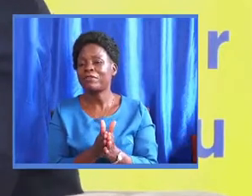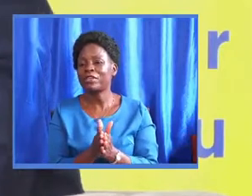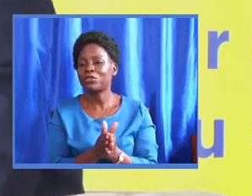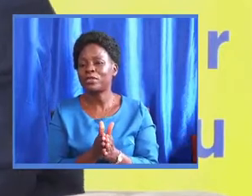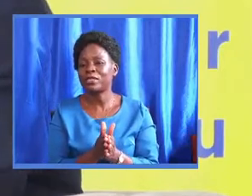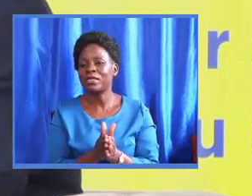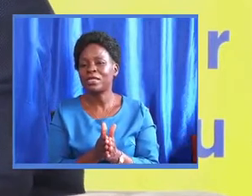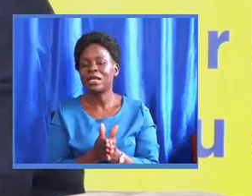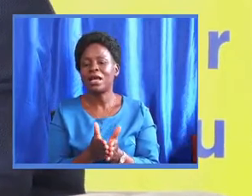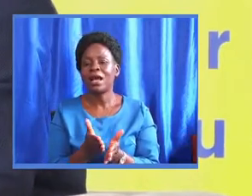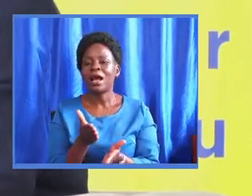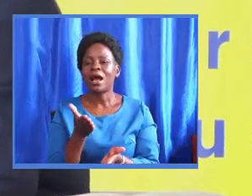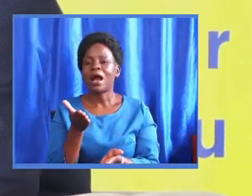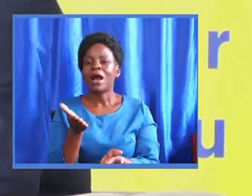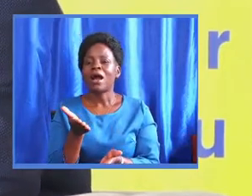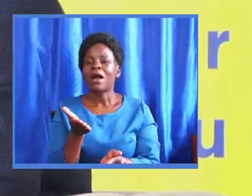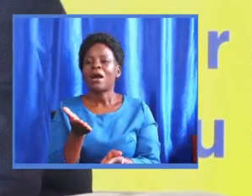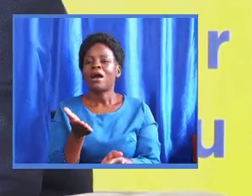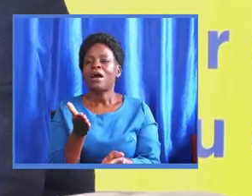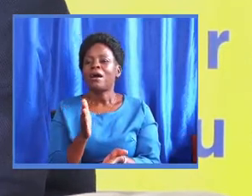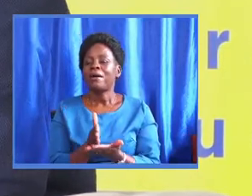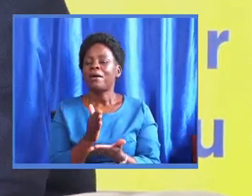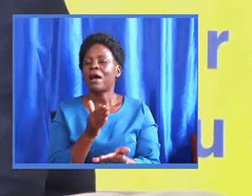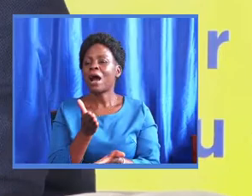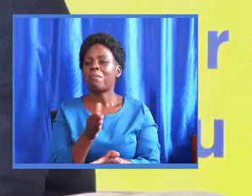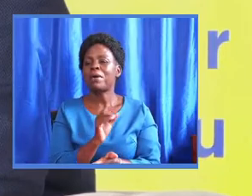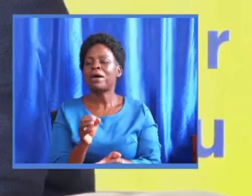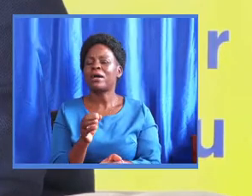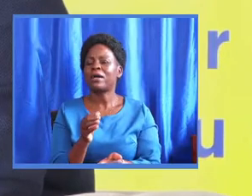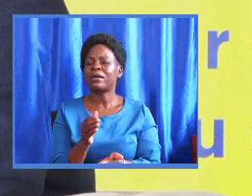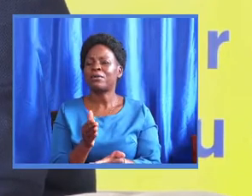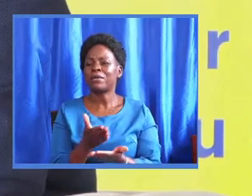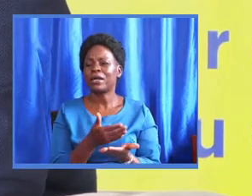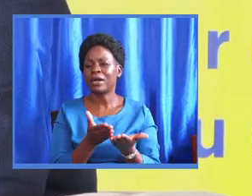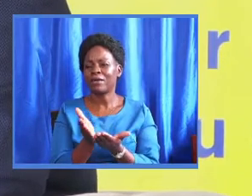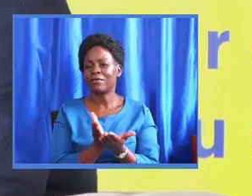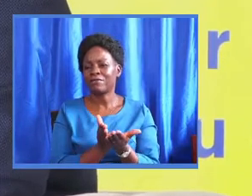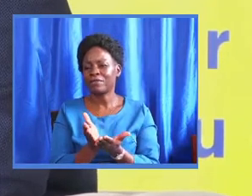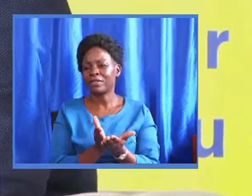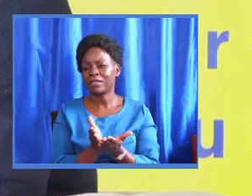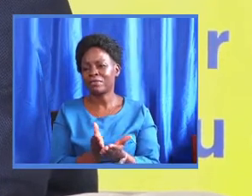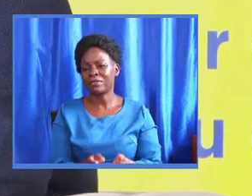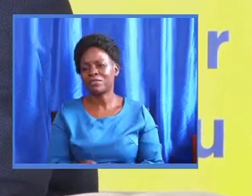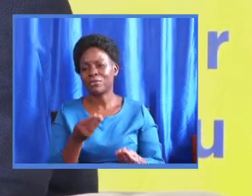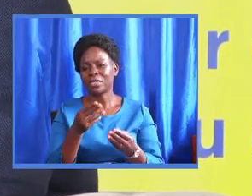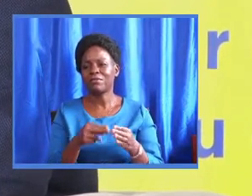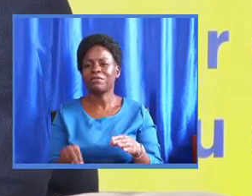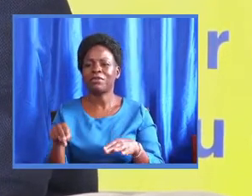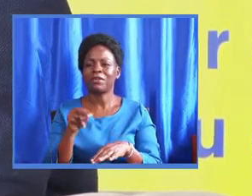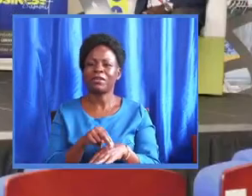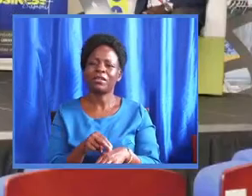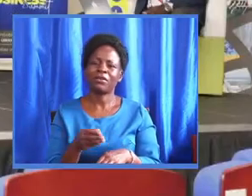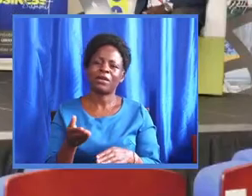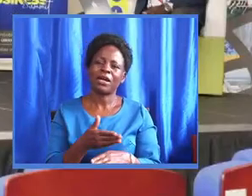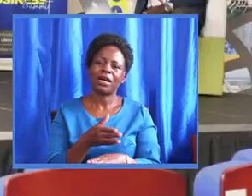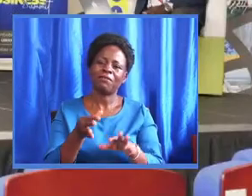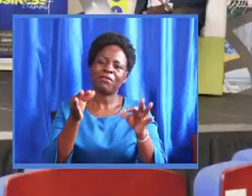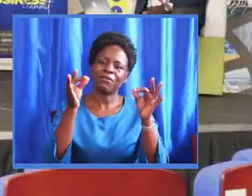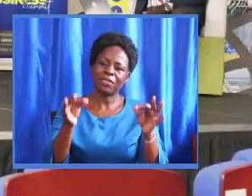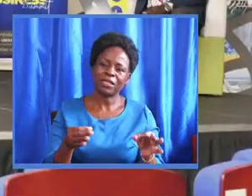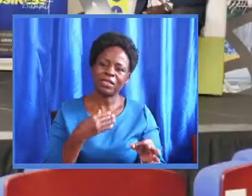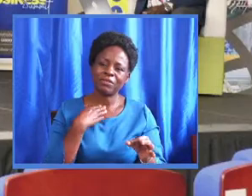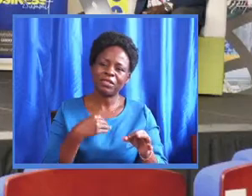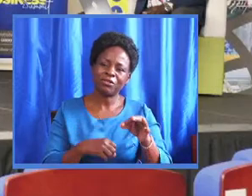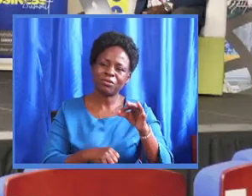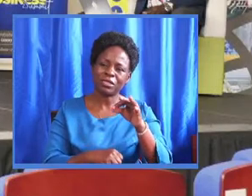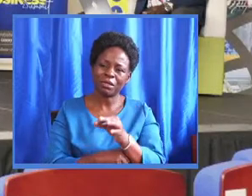Definitely not zero. Because we have services to give to our nation. We have all these things that we need to support.